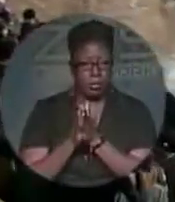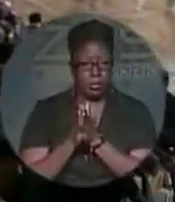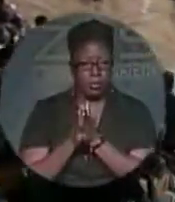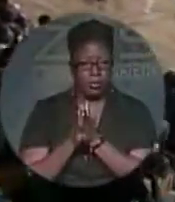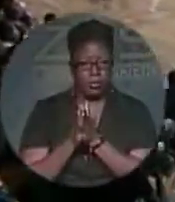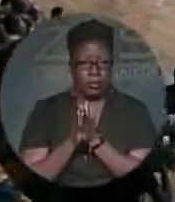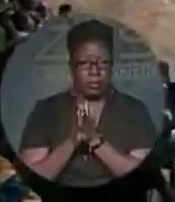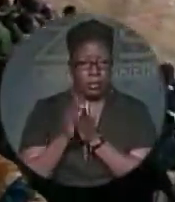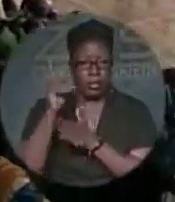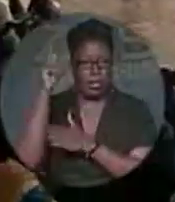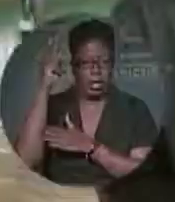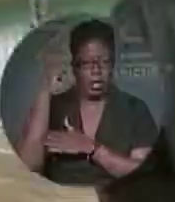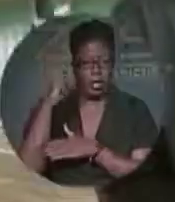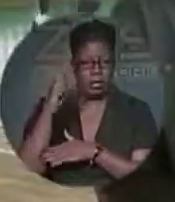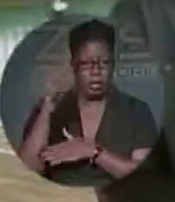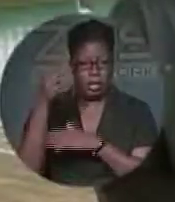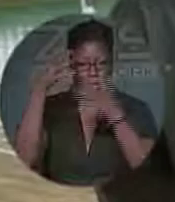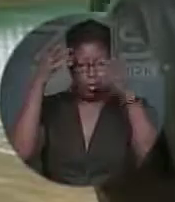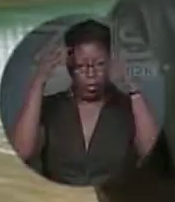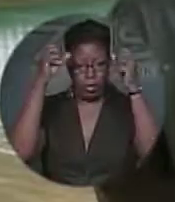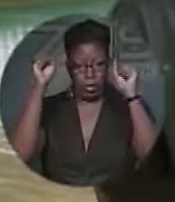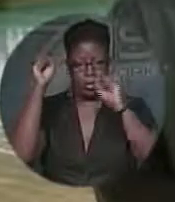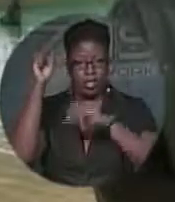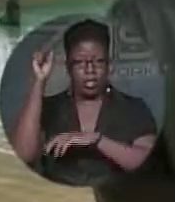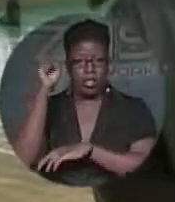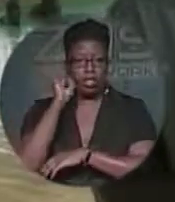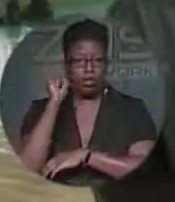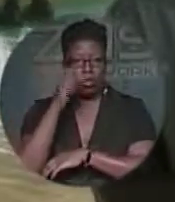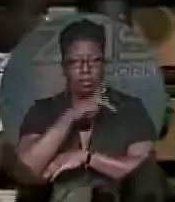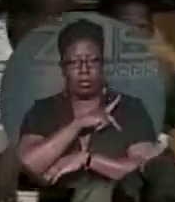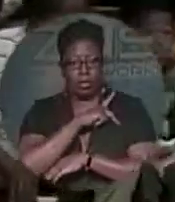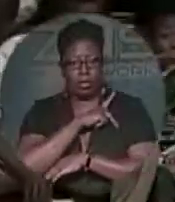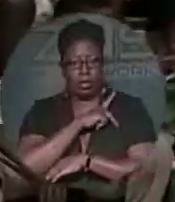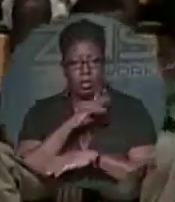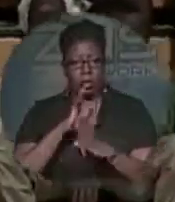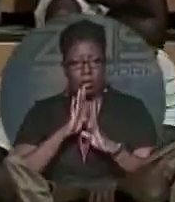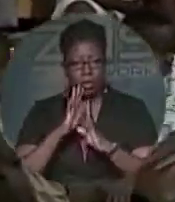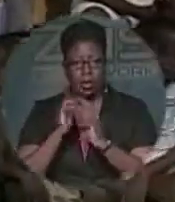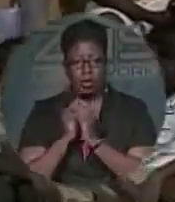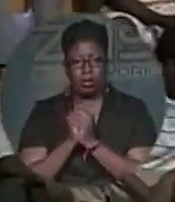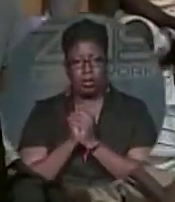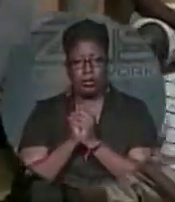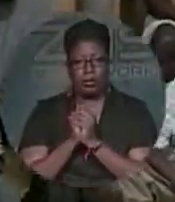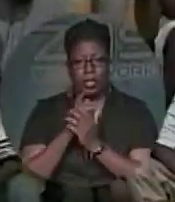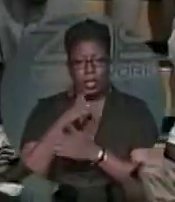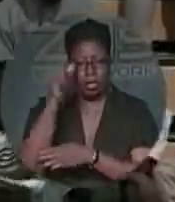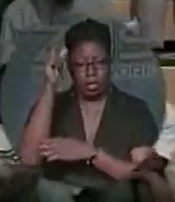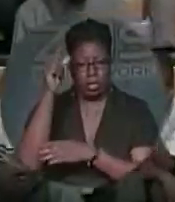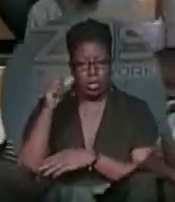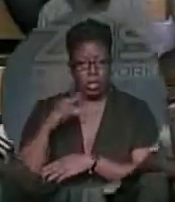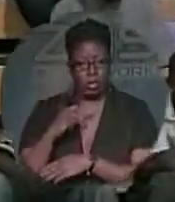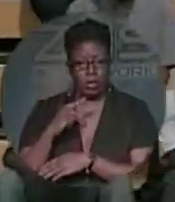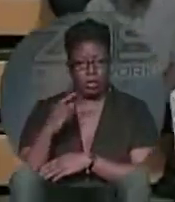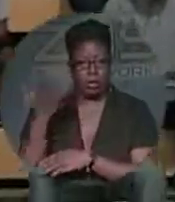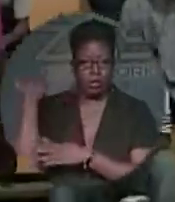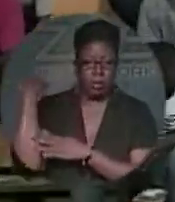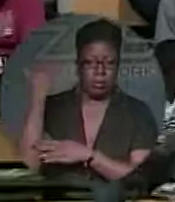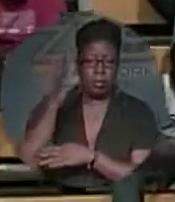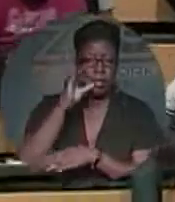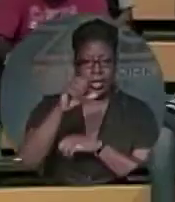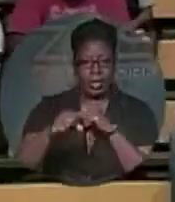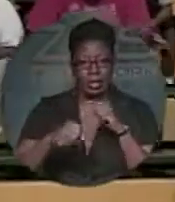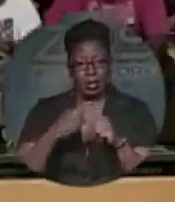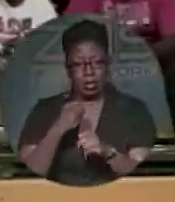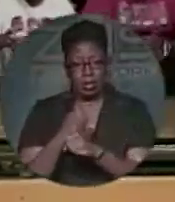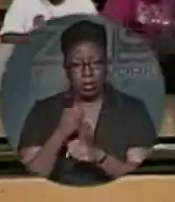highlights. NPWVA President Simone Benneby gave her president's address. Ladies and gentlemen, it was some 9 years ago